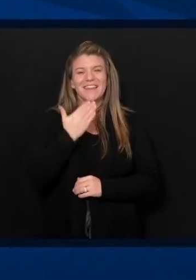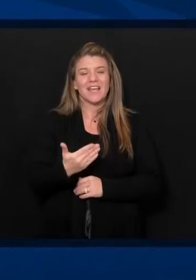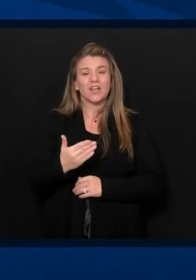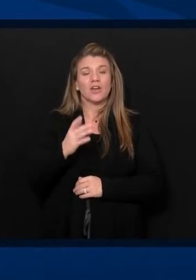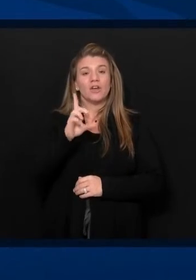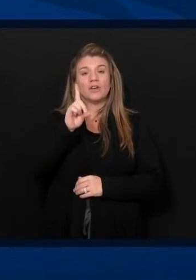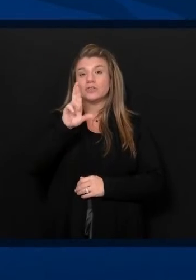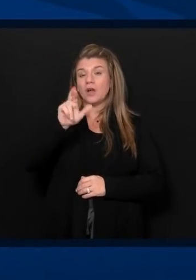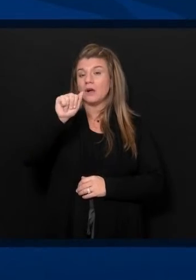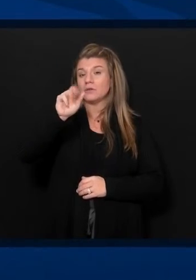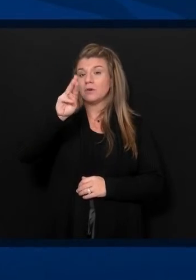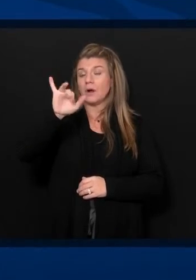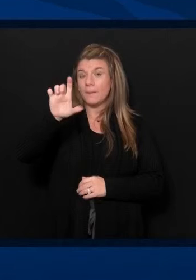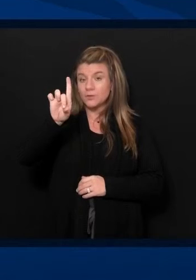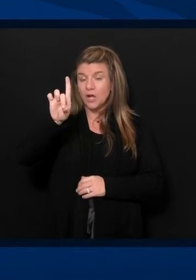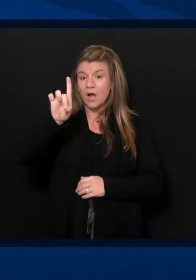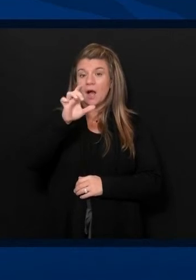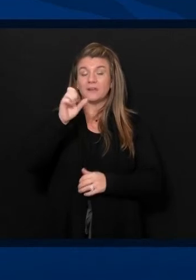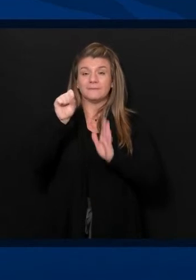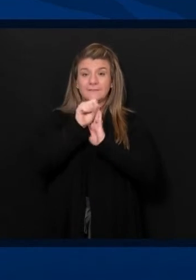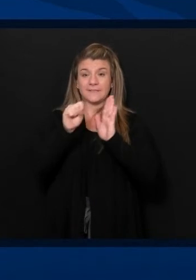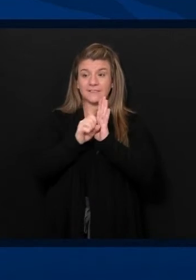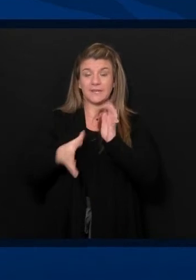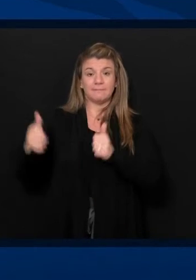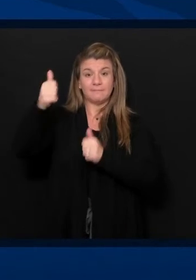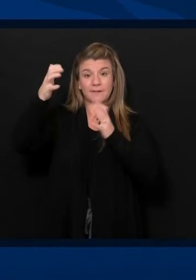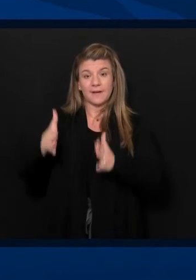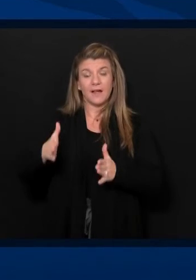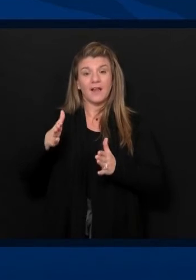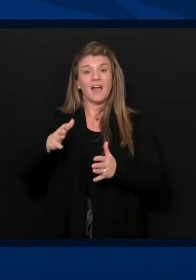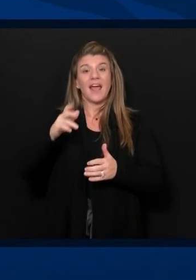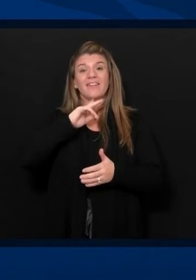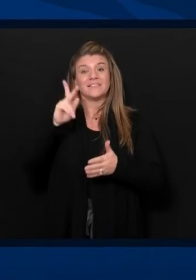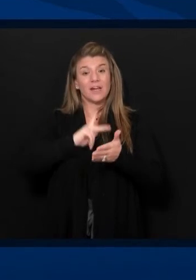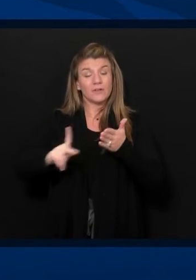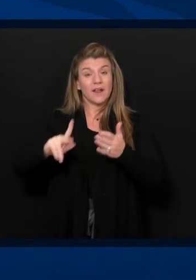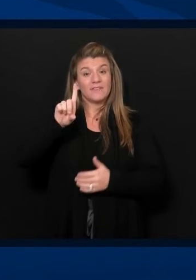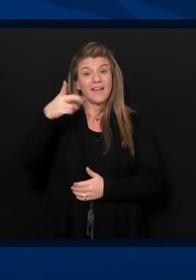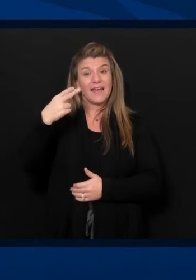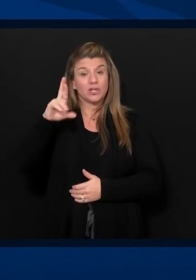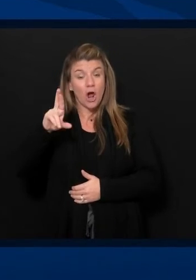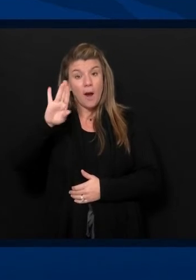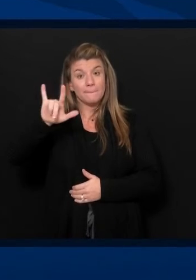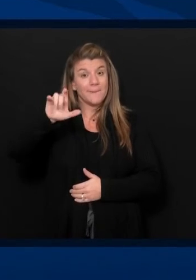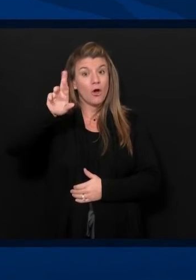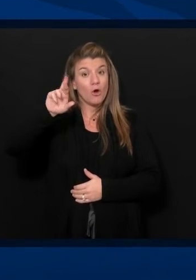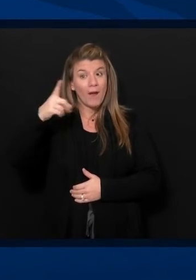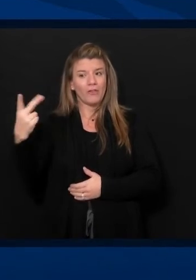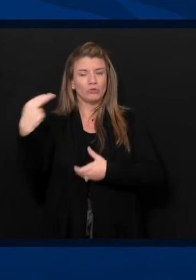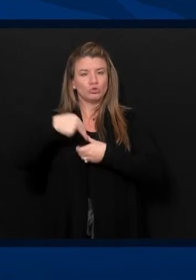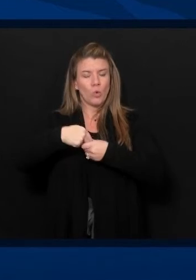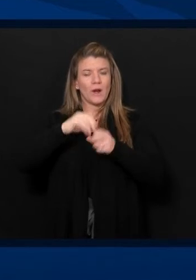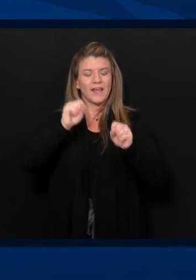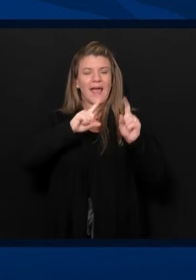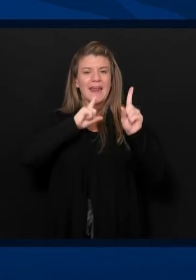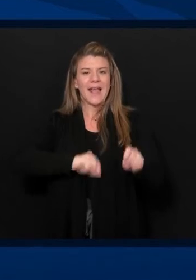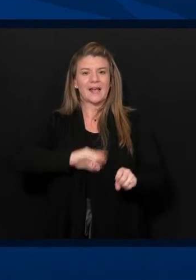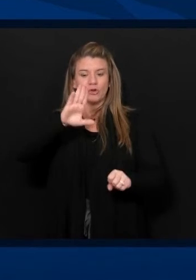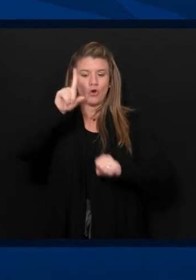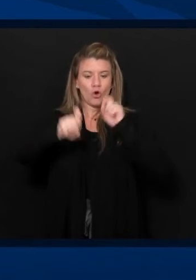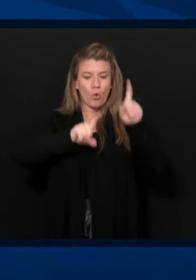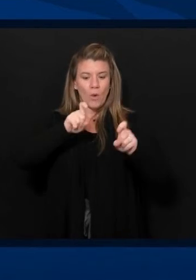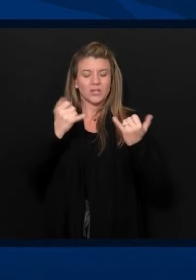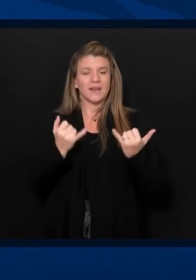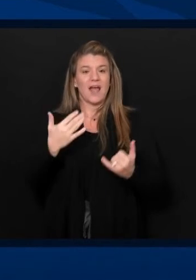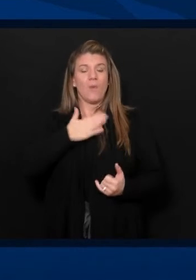General. Dr. Ayn Amjad, our State Health Officer, and Bill Crouch, Secretary of the West Virginia DHHR, are also joining us today and are available for questions. We'll now go to